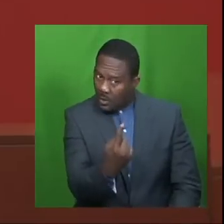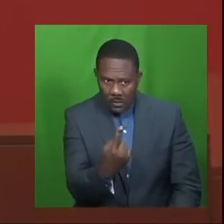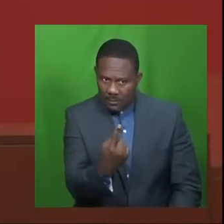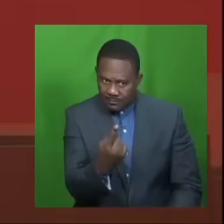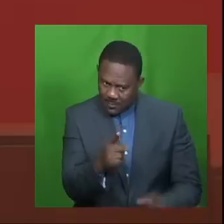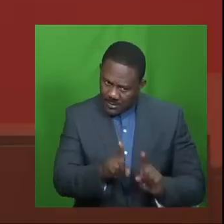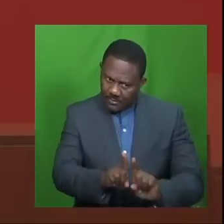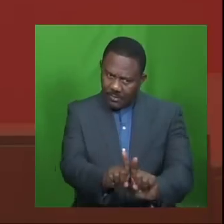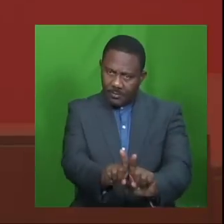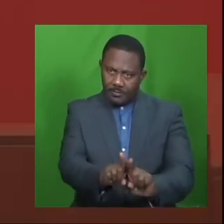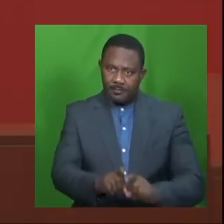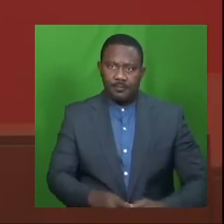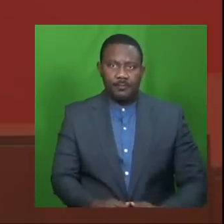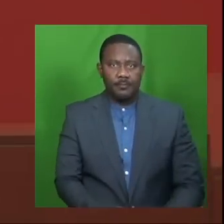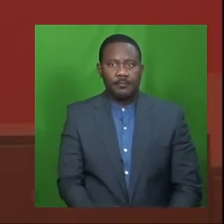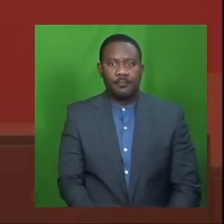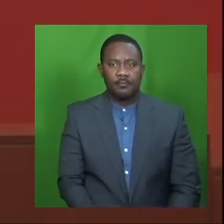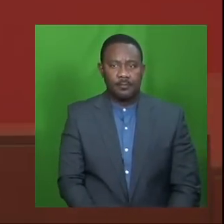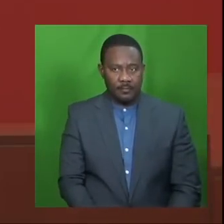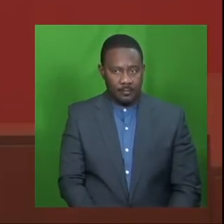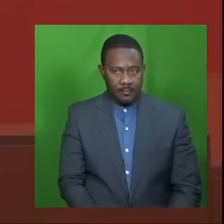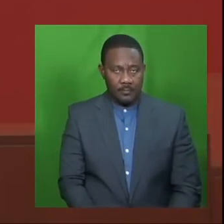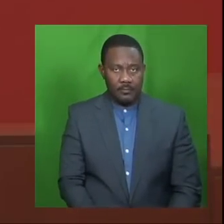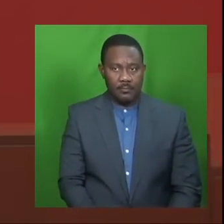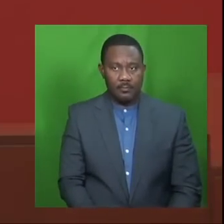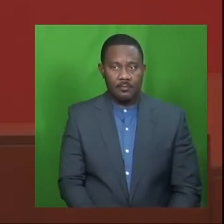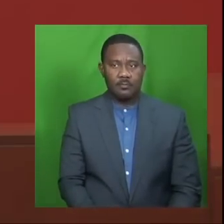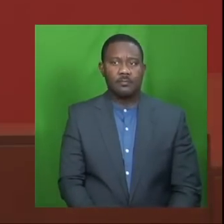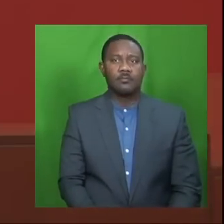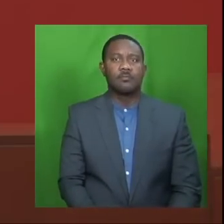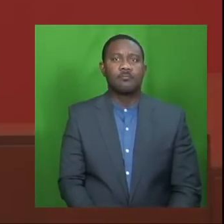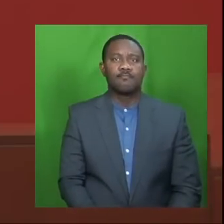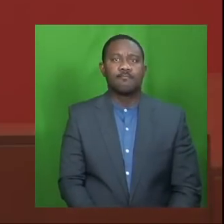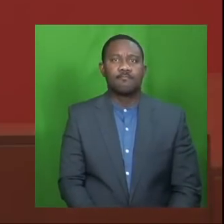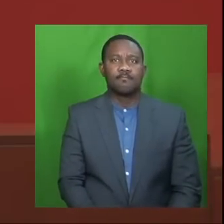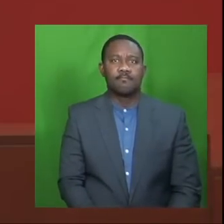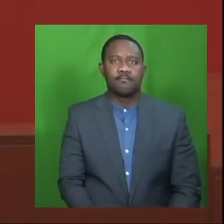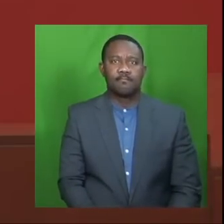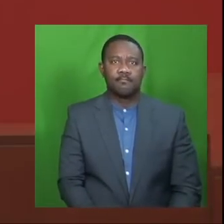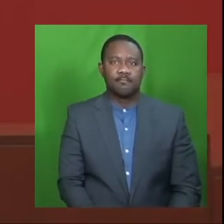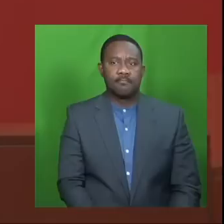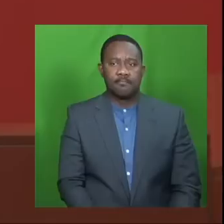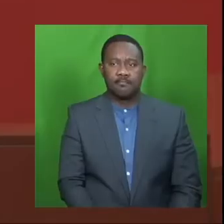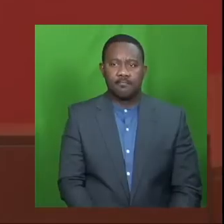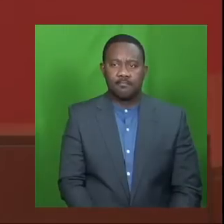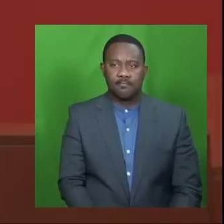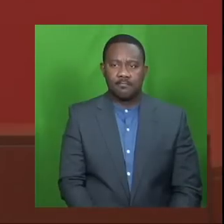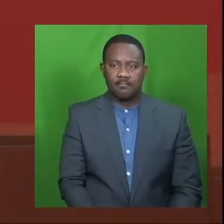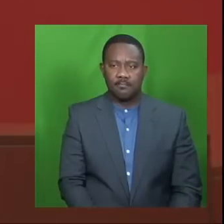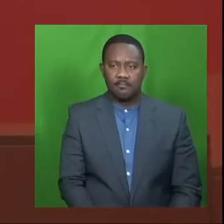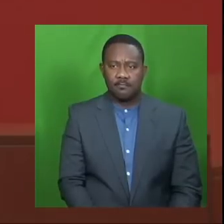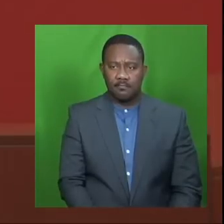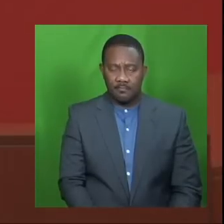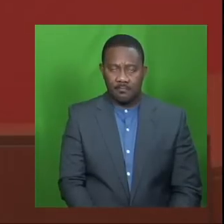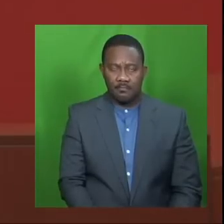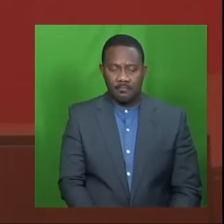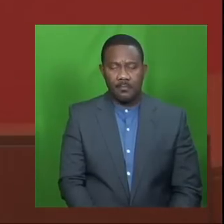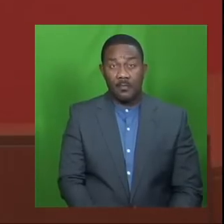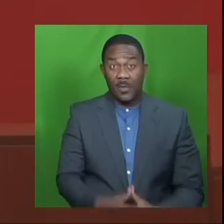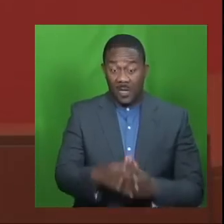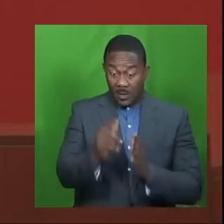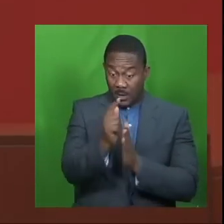Honourable members, the fault in the legal regime